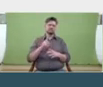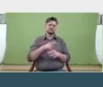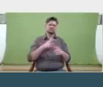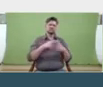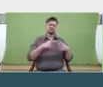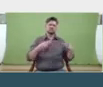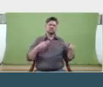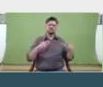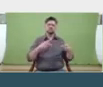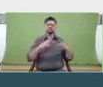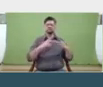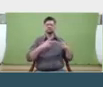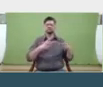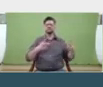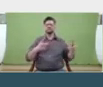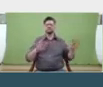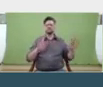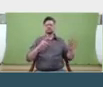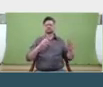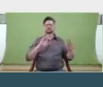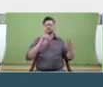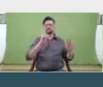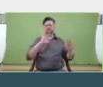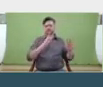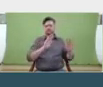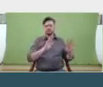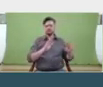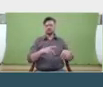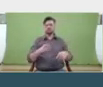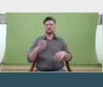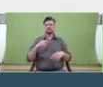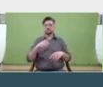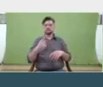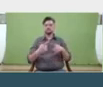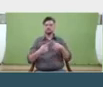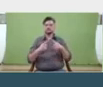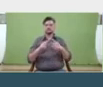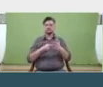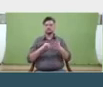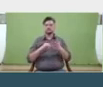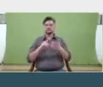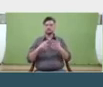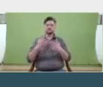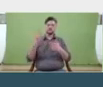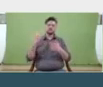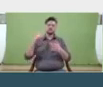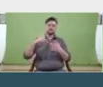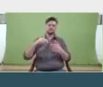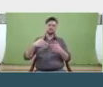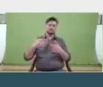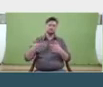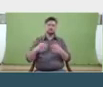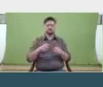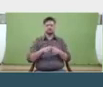refer to this later so i won't go on to it then we have major things like tense in grammar when you study grammar we have tense past